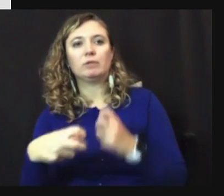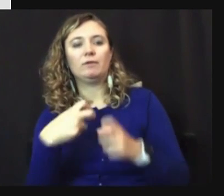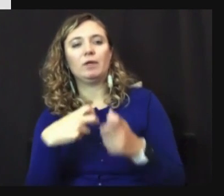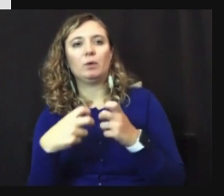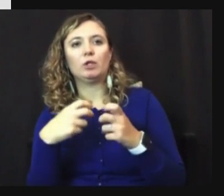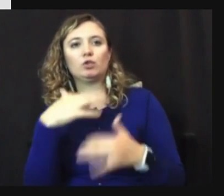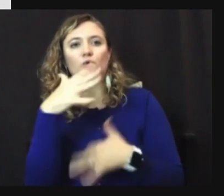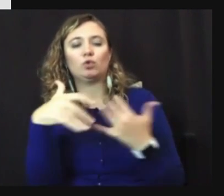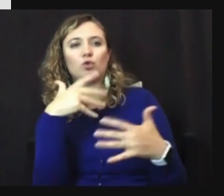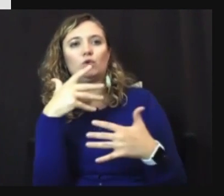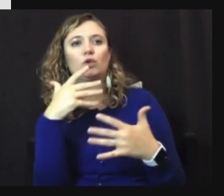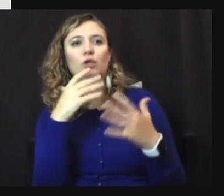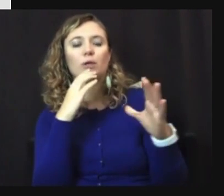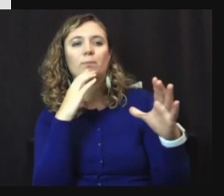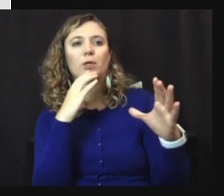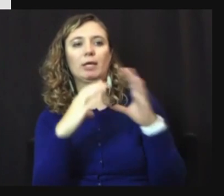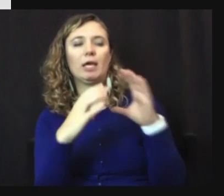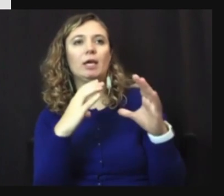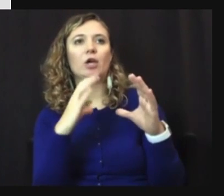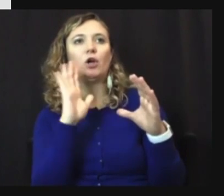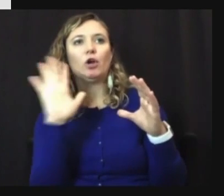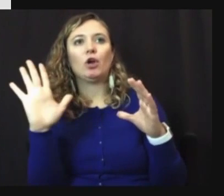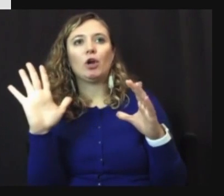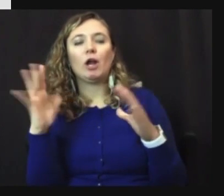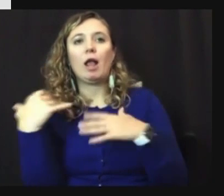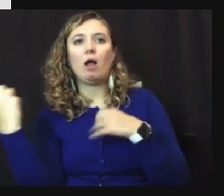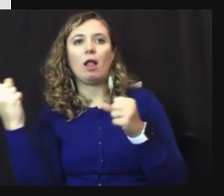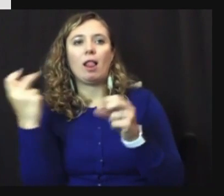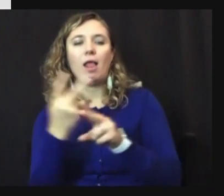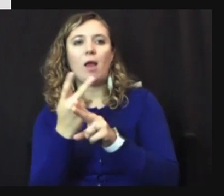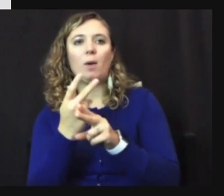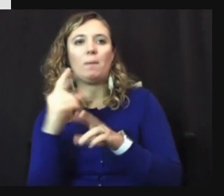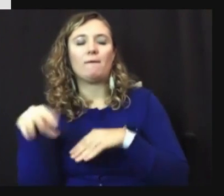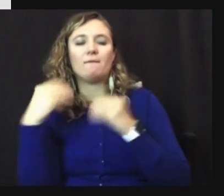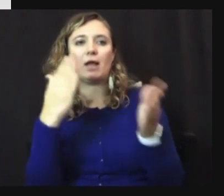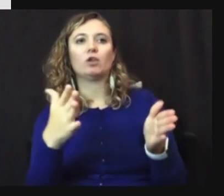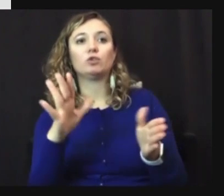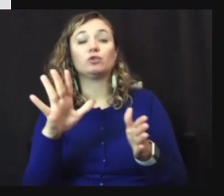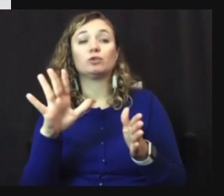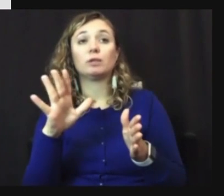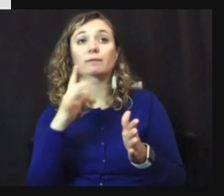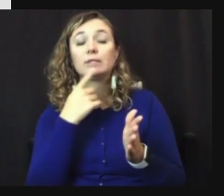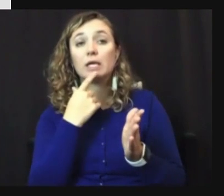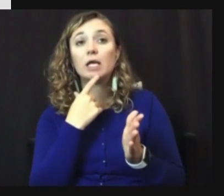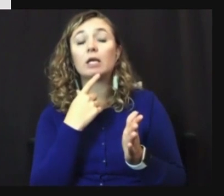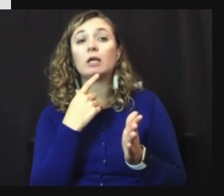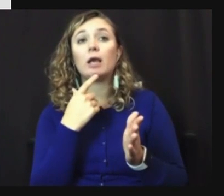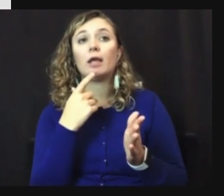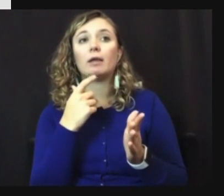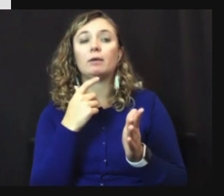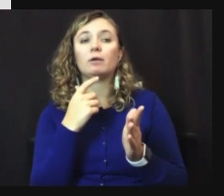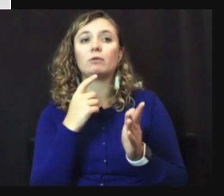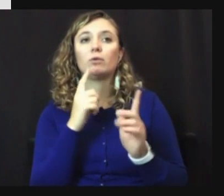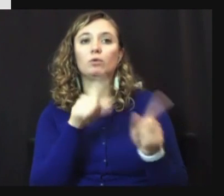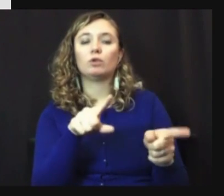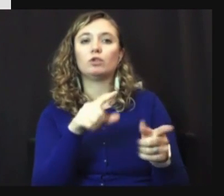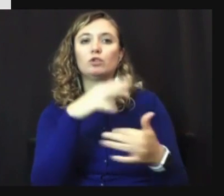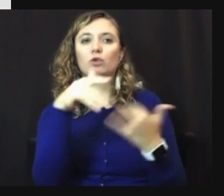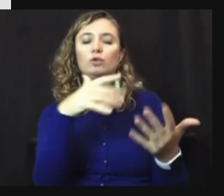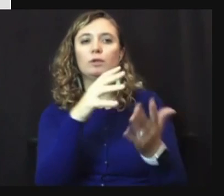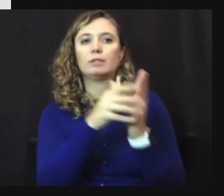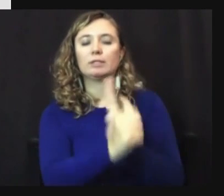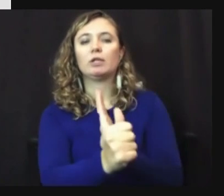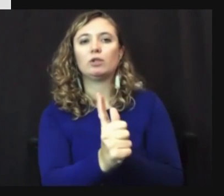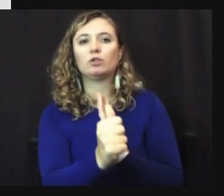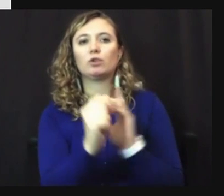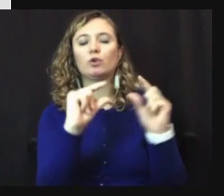communication. Her healthcare providers have recommended that I pursue social skills groups or curricular like We